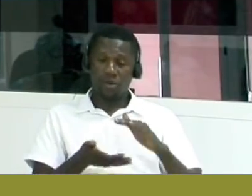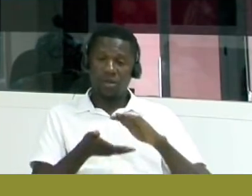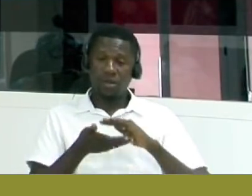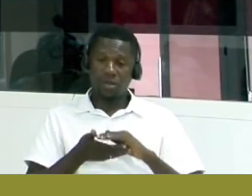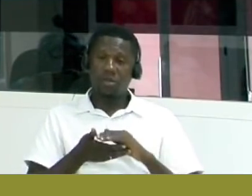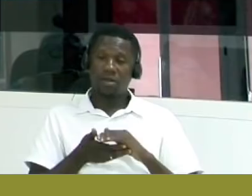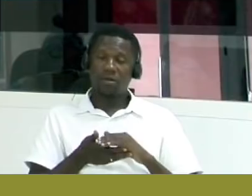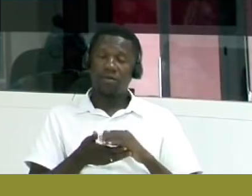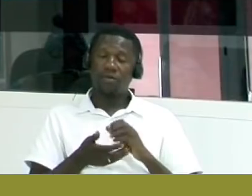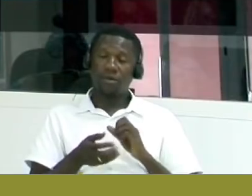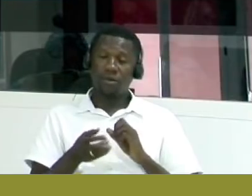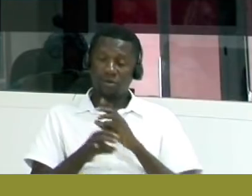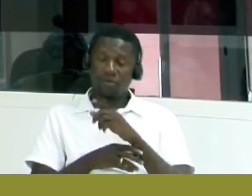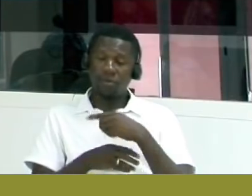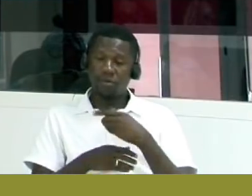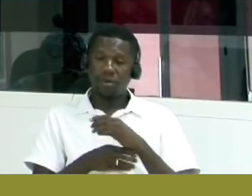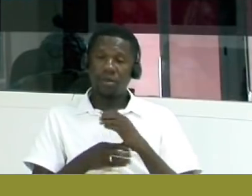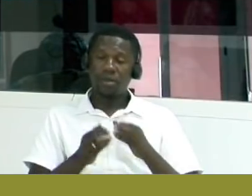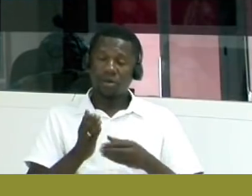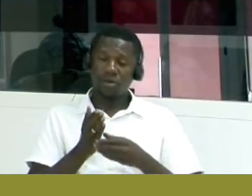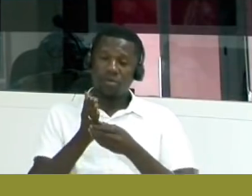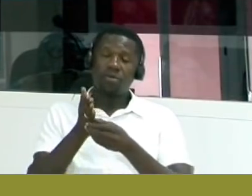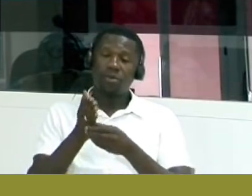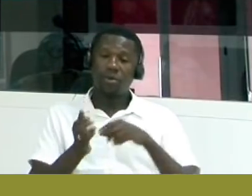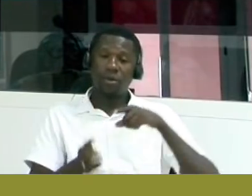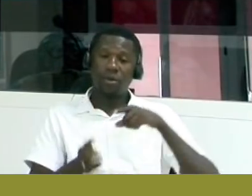commander of the PIU,